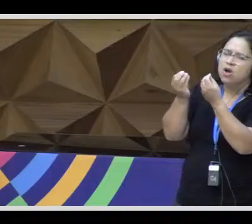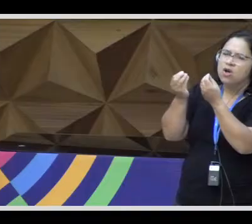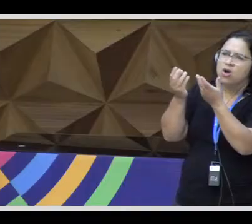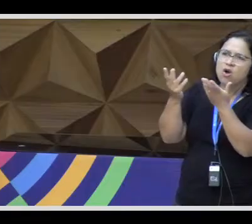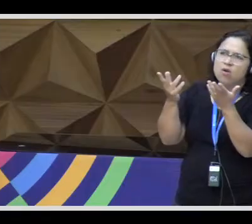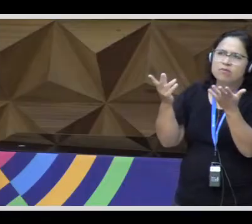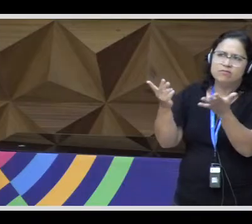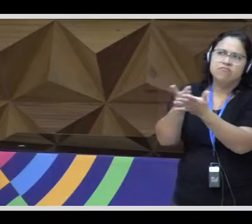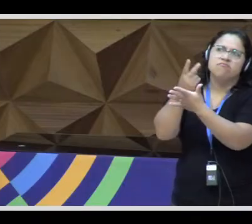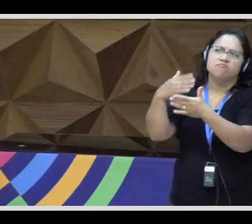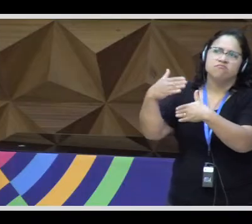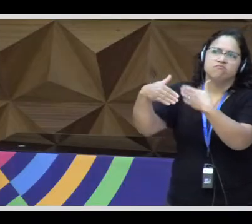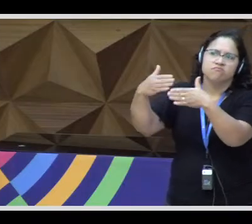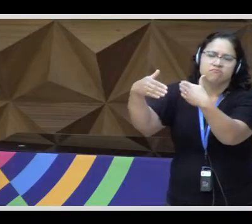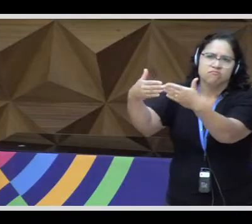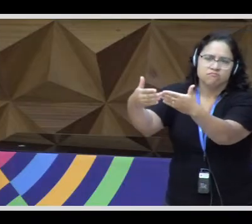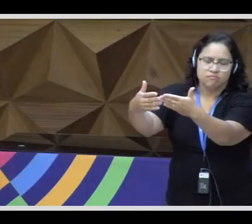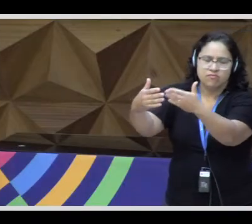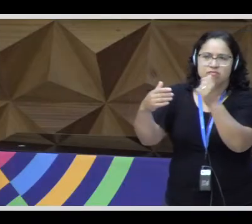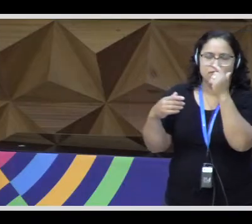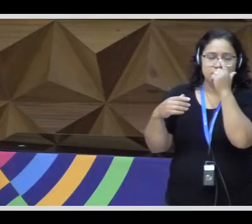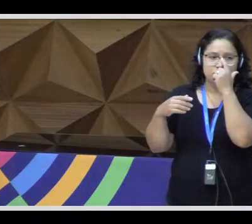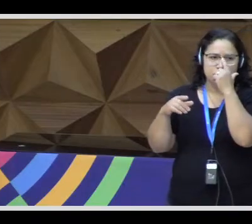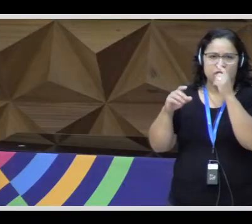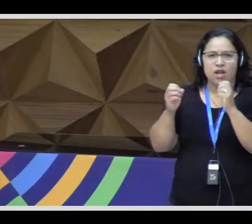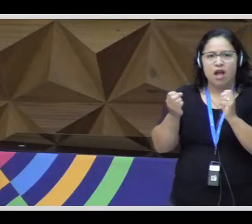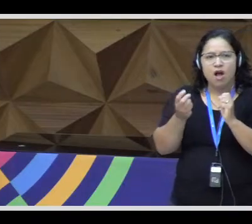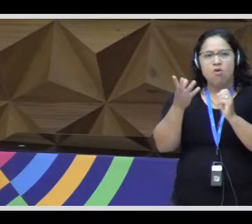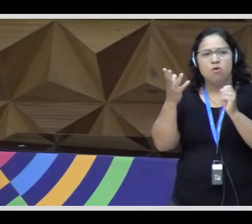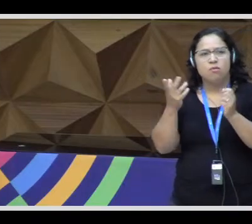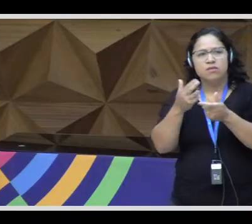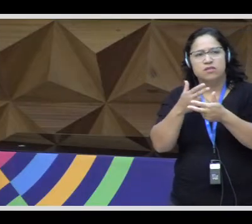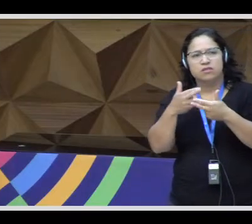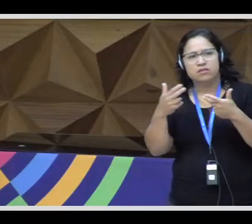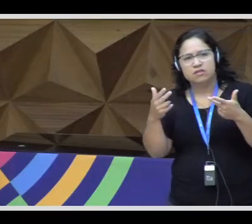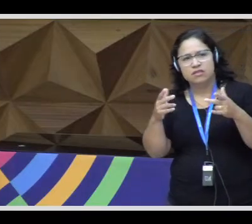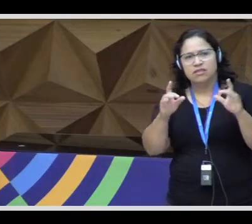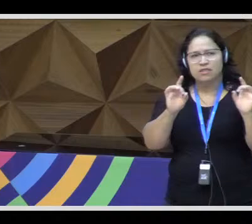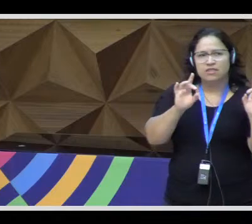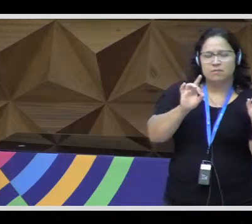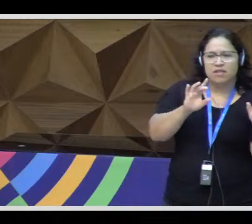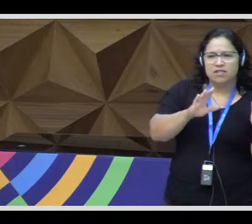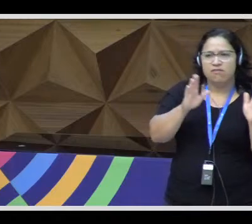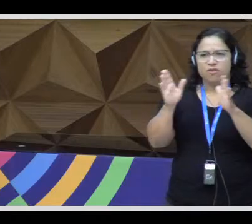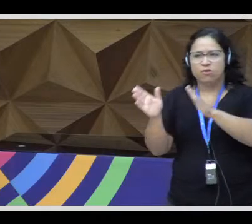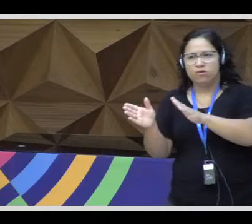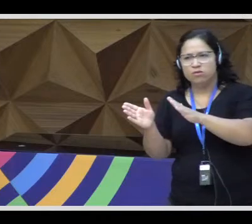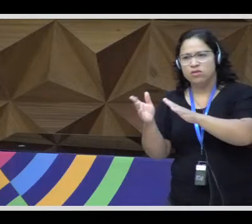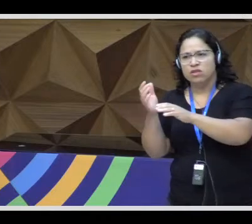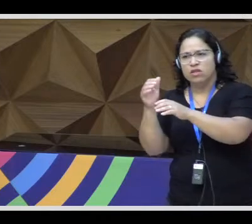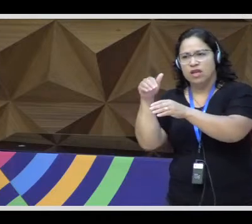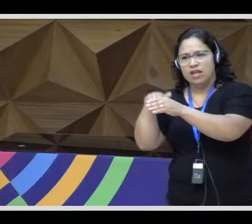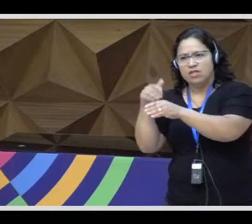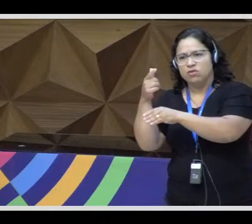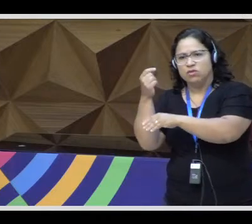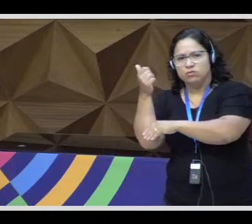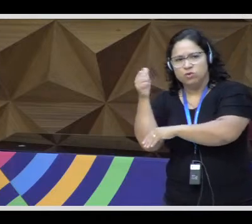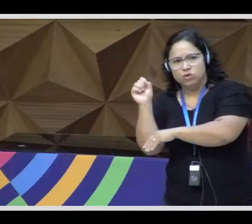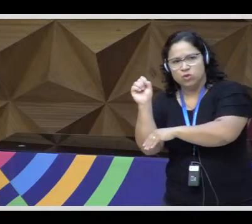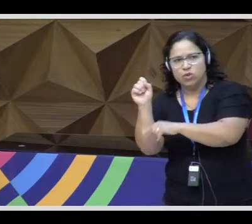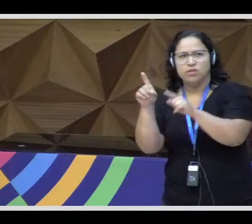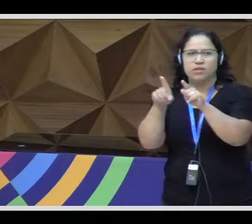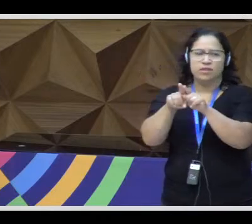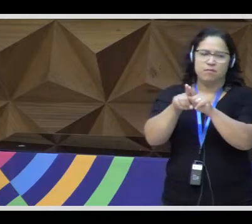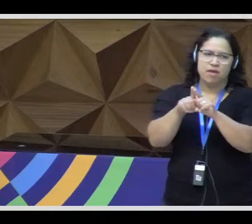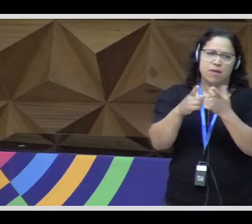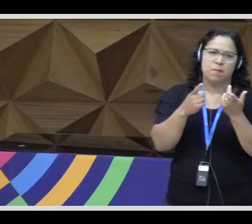weirdly specific. I think that in both elections, 2018 and then the last one in the